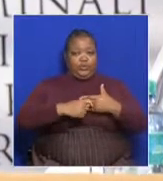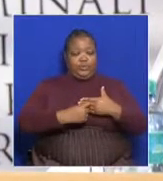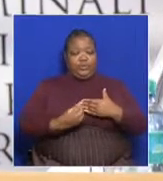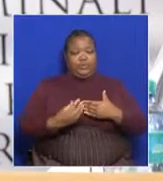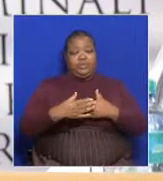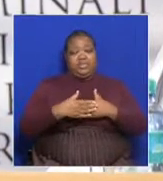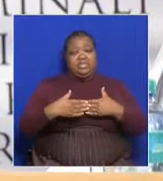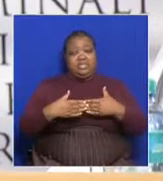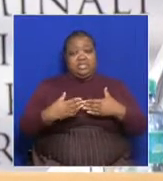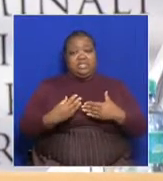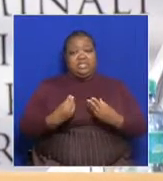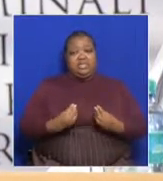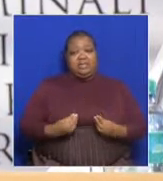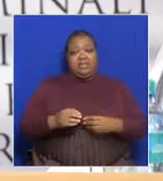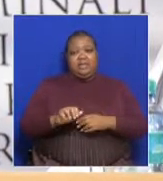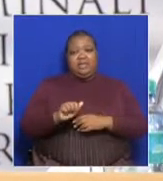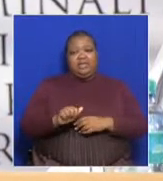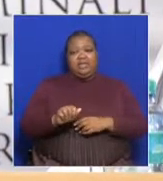ALUVIN, capital B